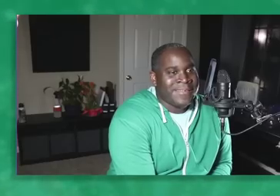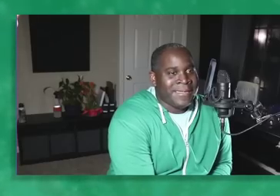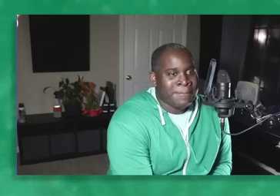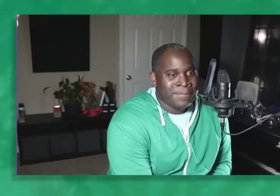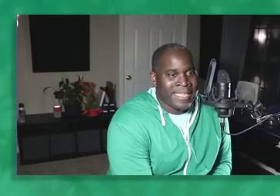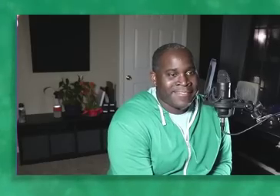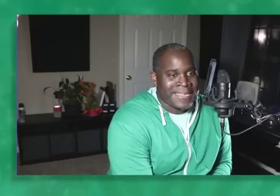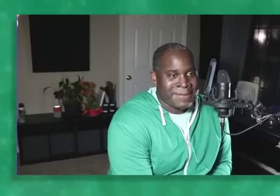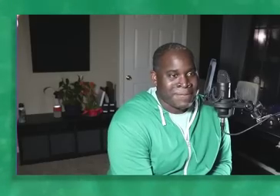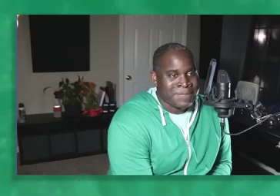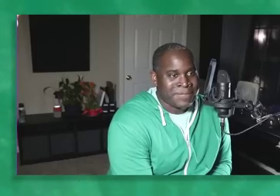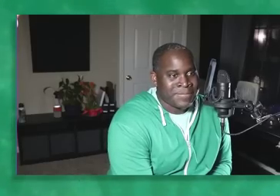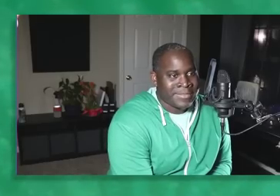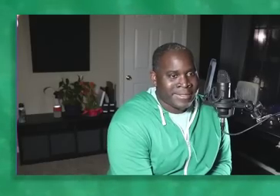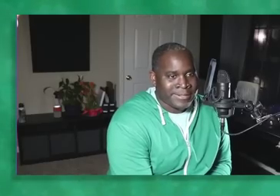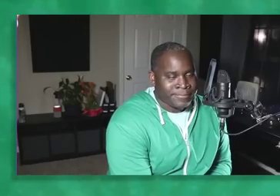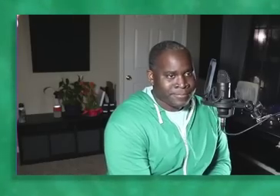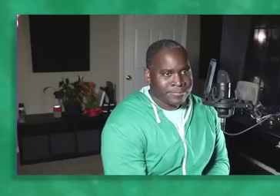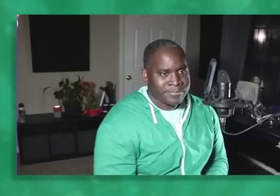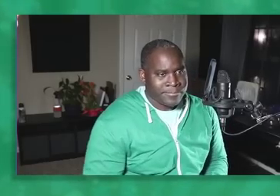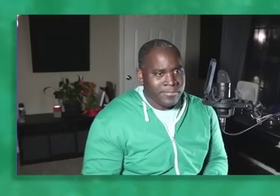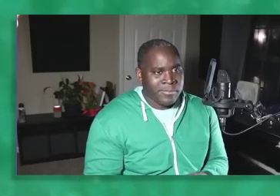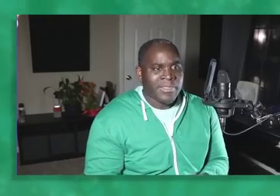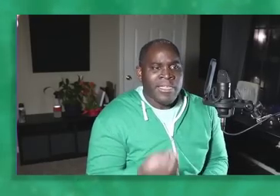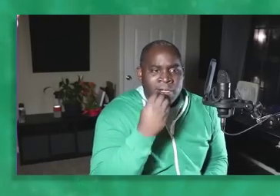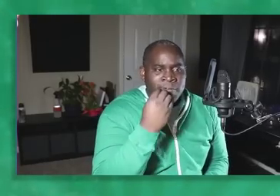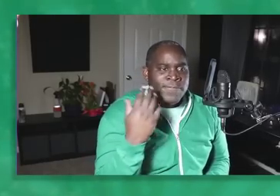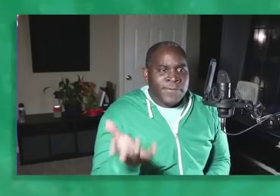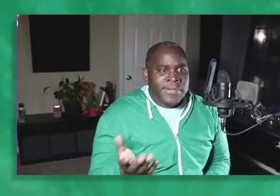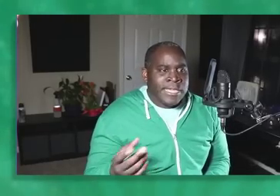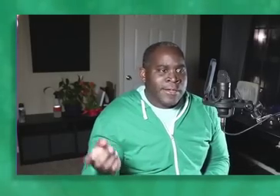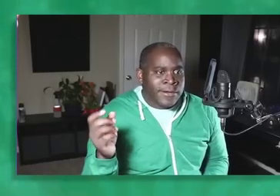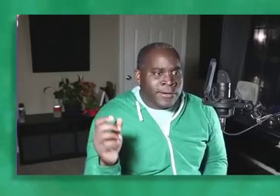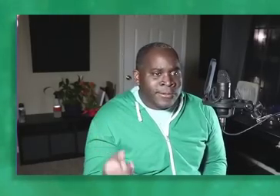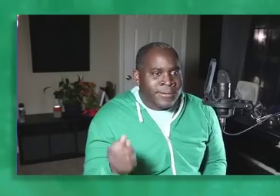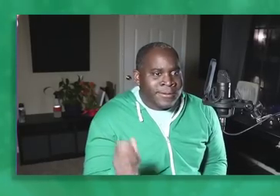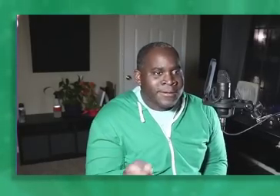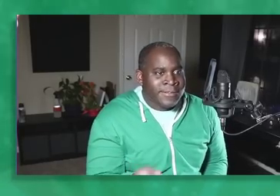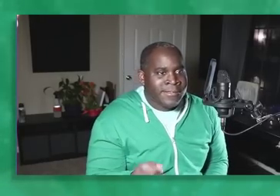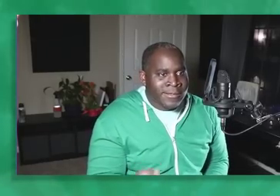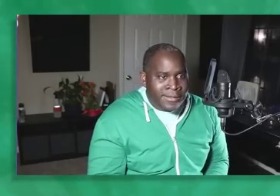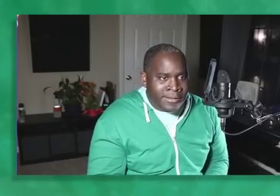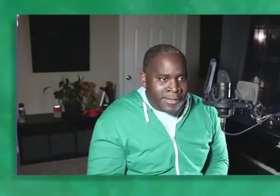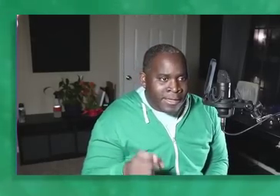Okay, next scene. The food here is... Food here.